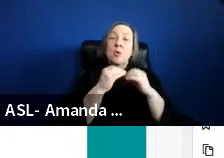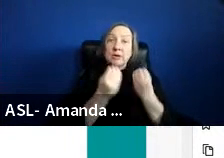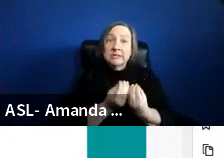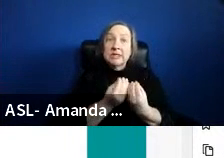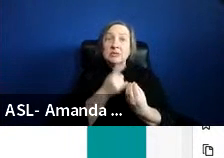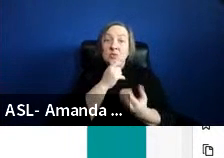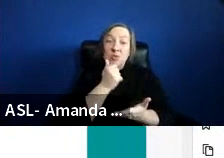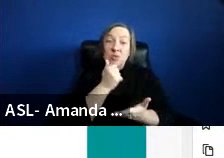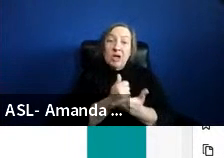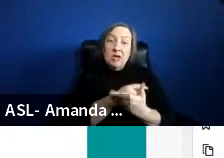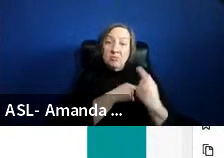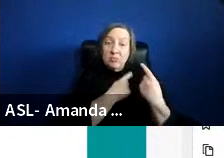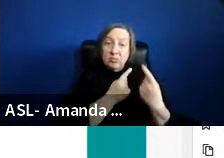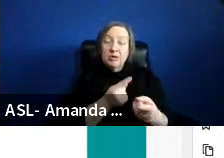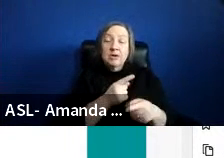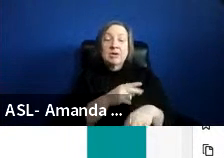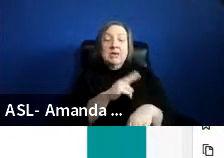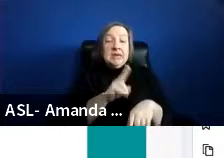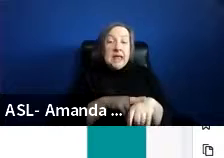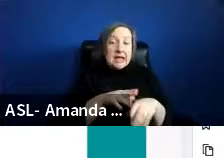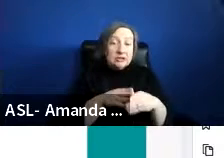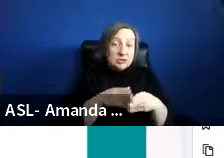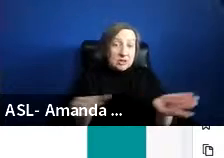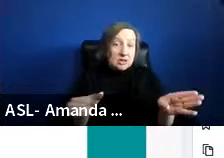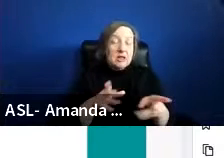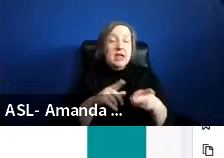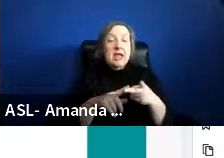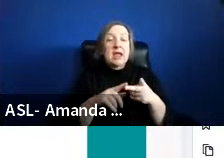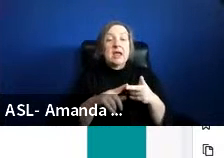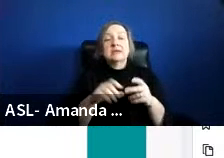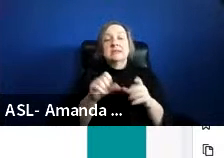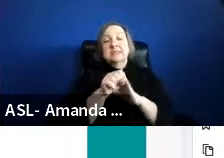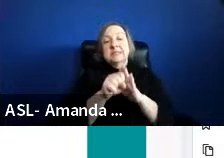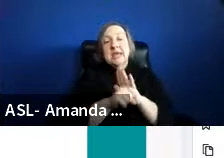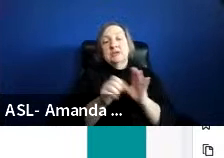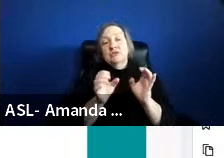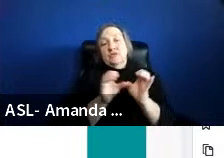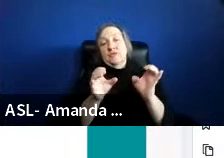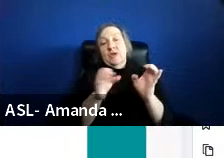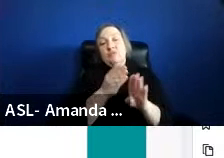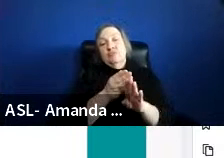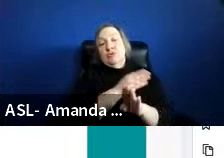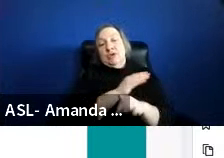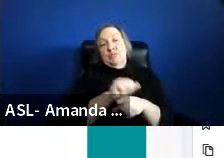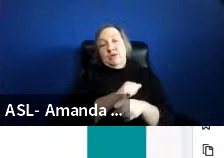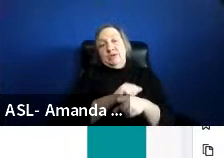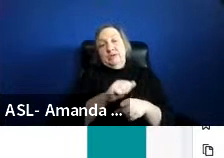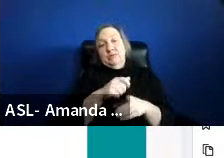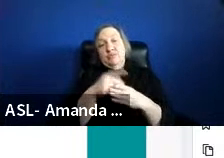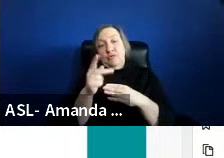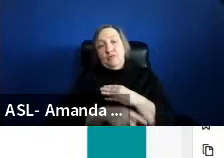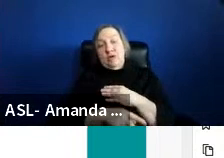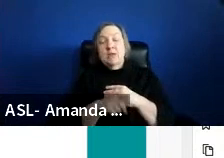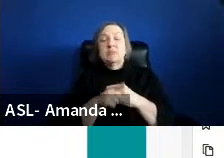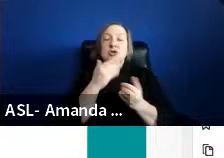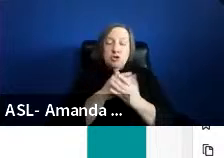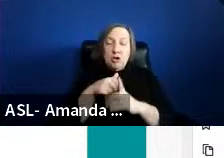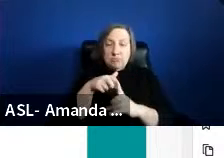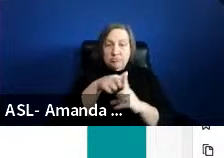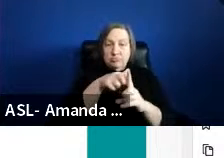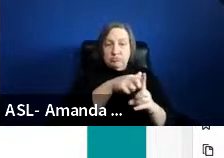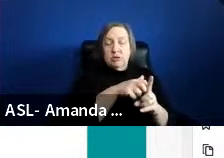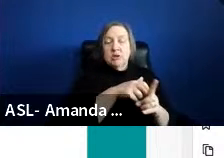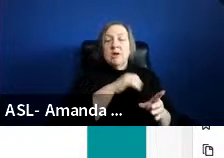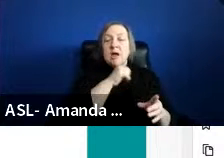helped over the years nationally and locally are state certified pre-apprenticeship programs. They have a really good track record of connecting